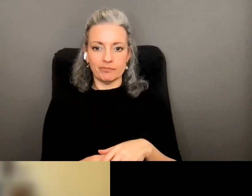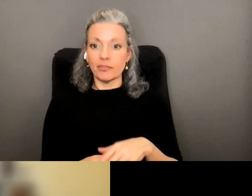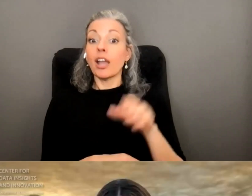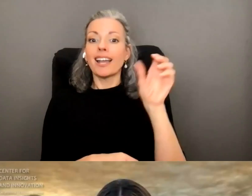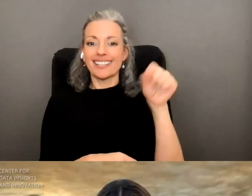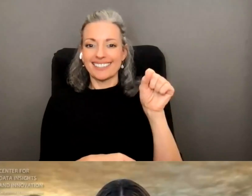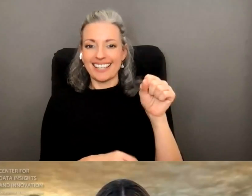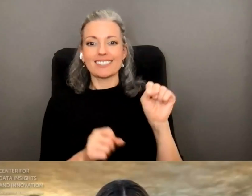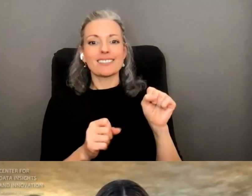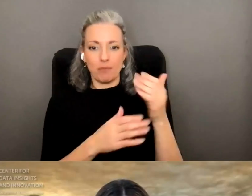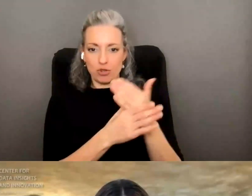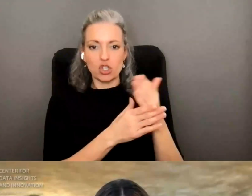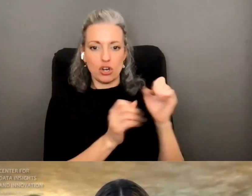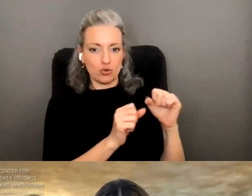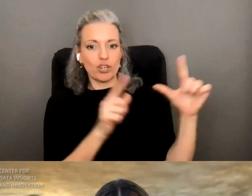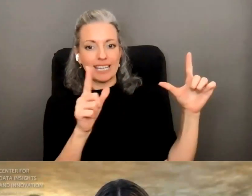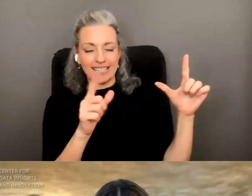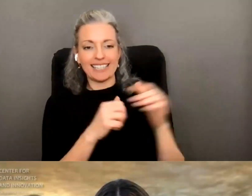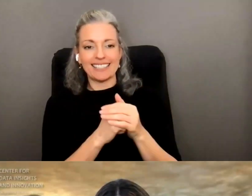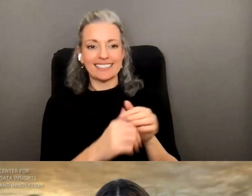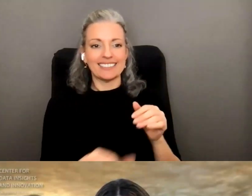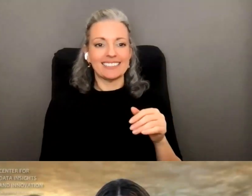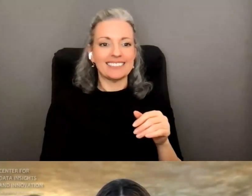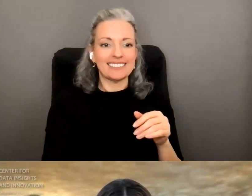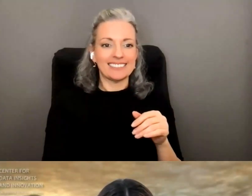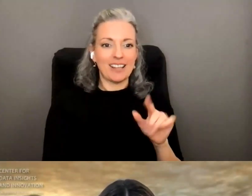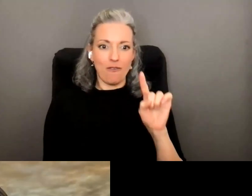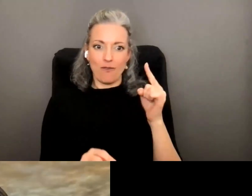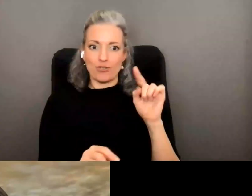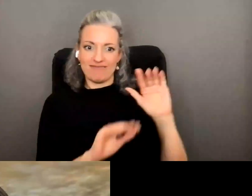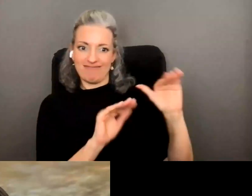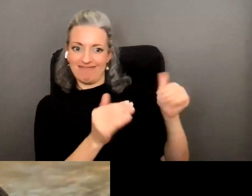Yes, but I was going to let Neshka introduce herself first.